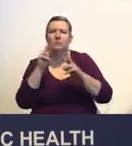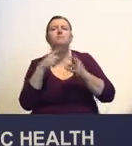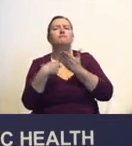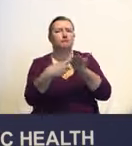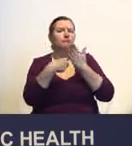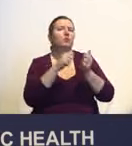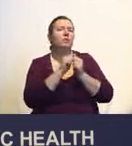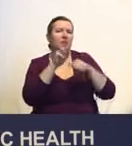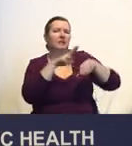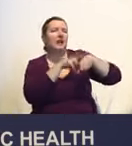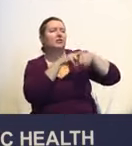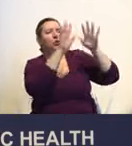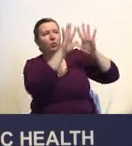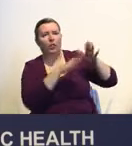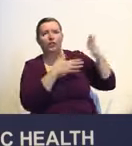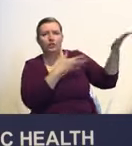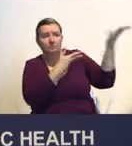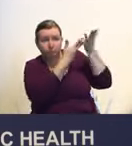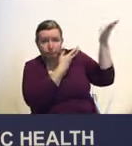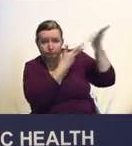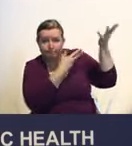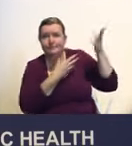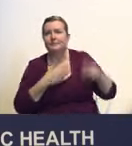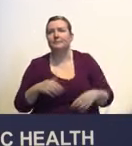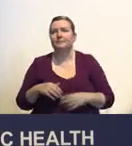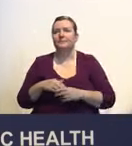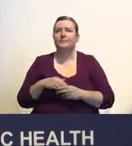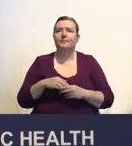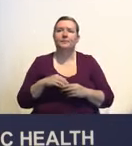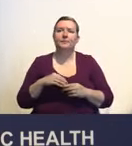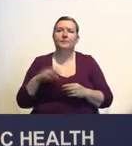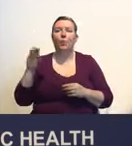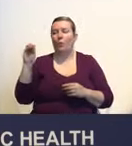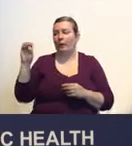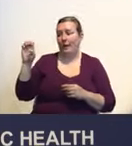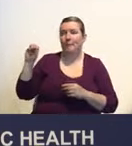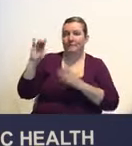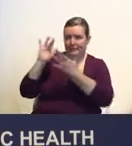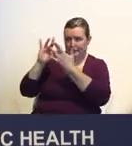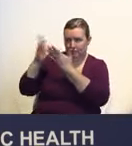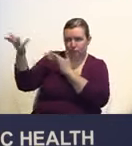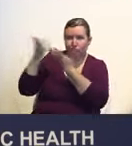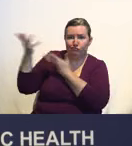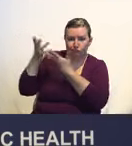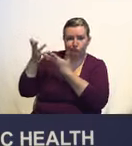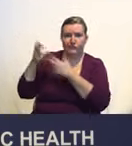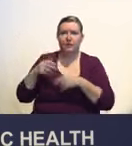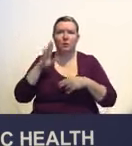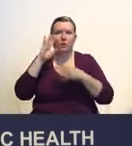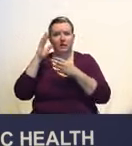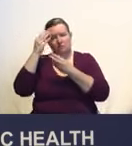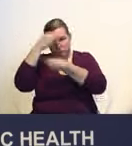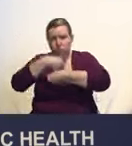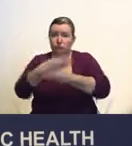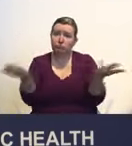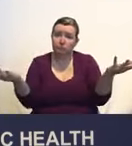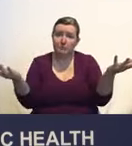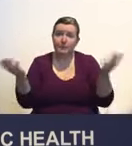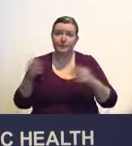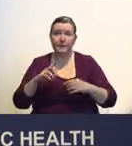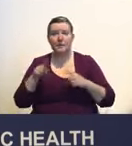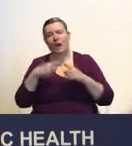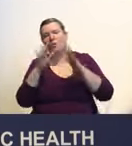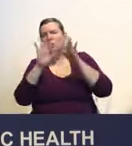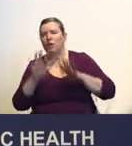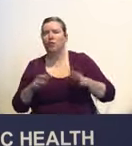well as our county OEM partners, state OEM partners, and then we'll obviously circle up tomorrow night with regards to a decision